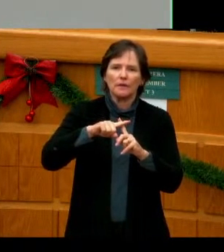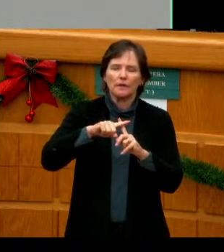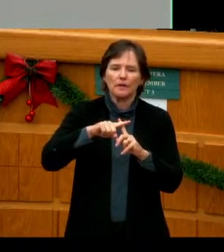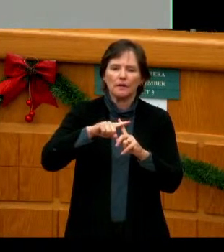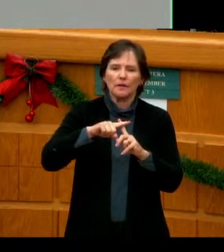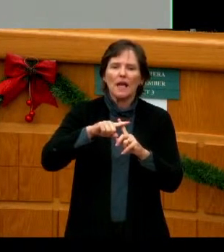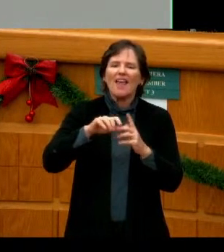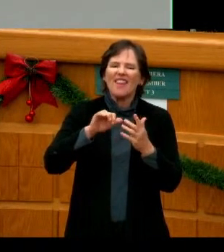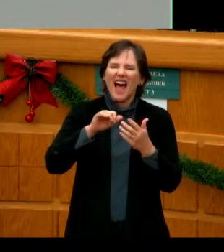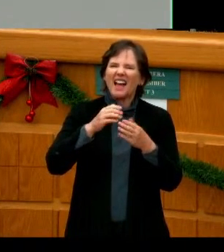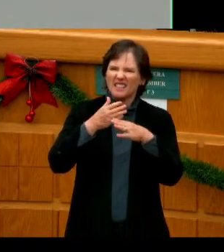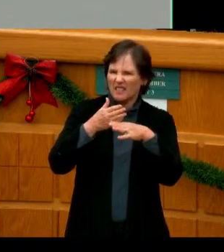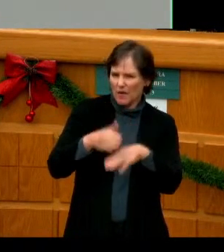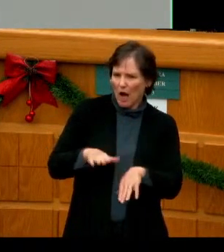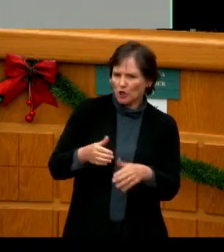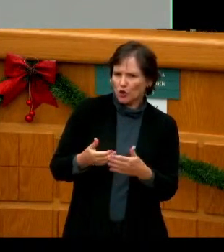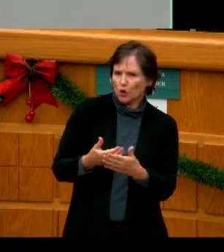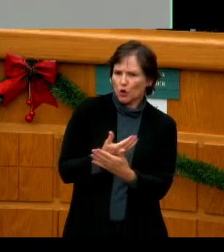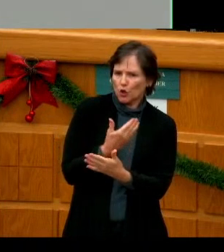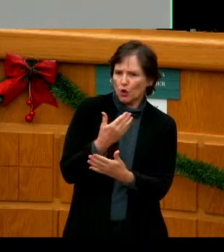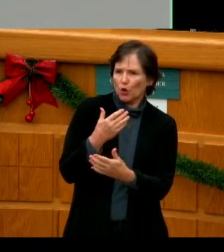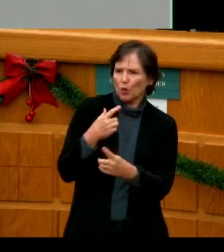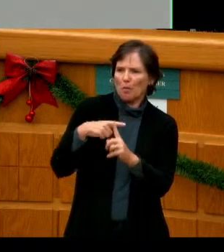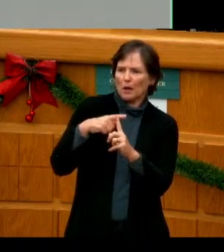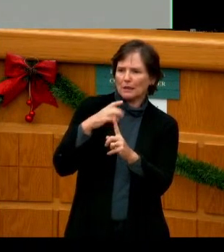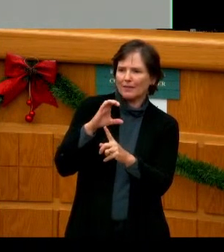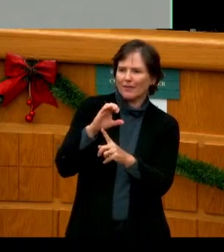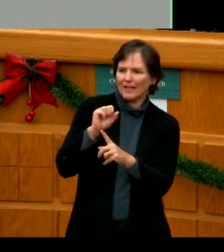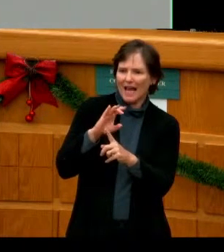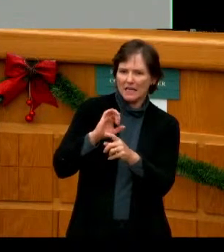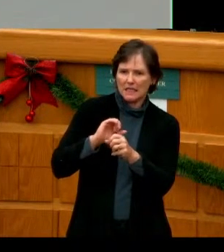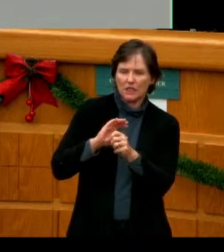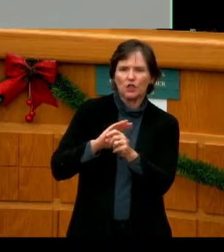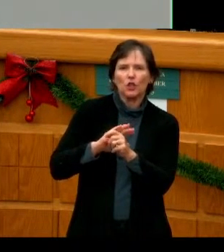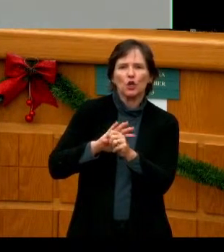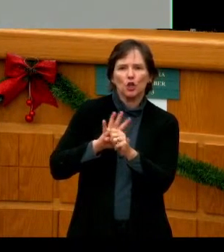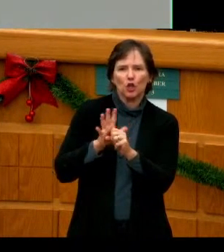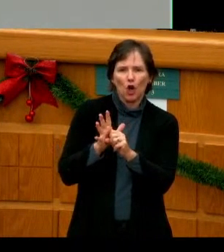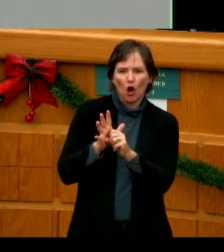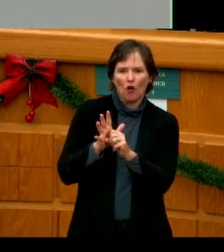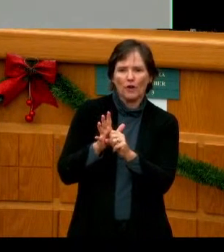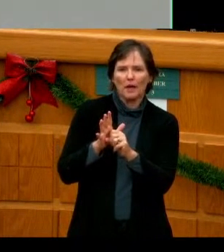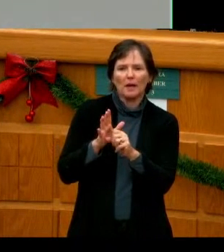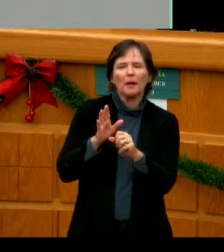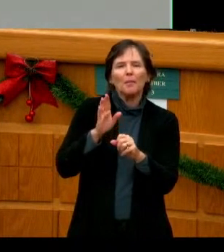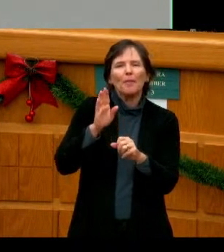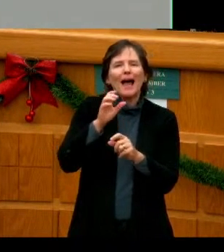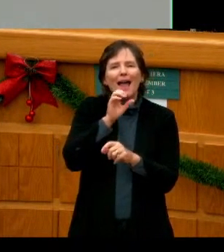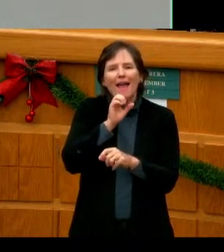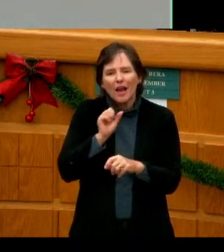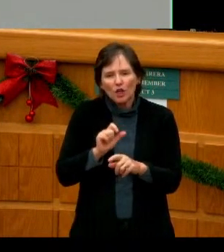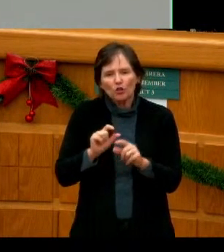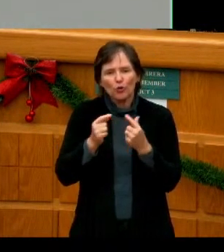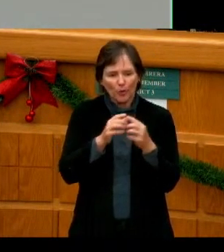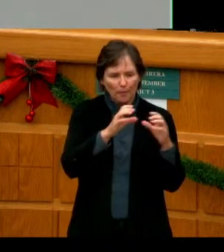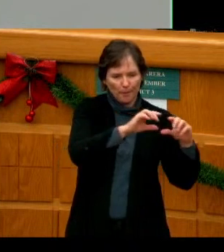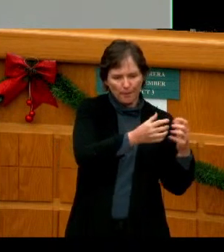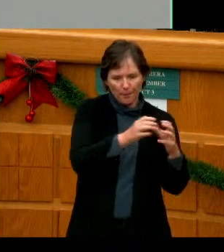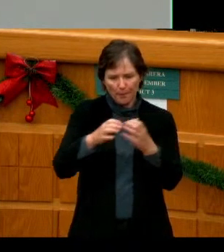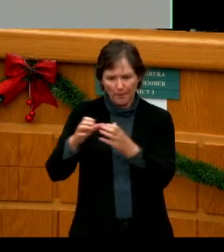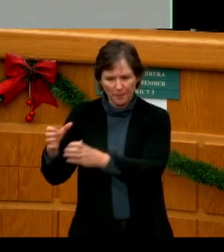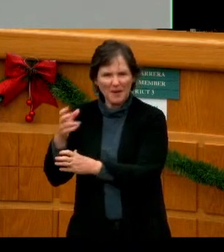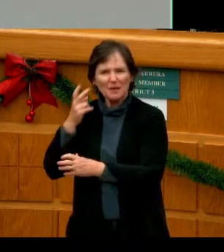tested positive on a particular day. So these are the new cases of COVID by age group. And we did it per capita, so you could